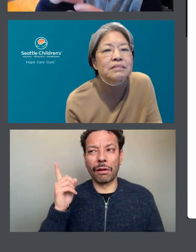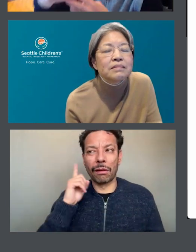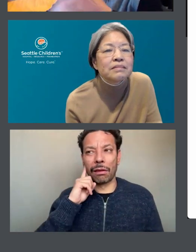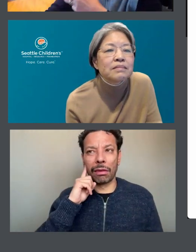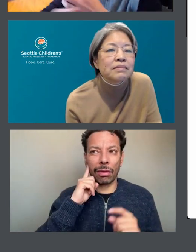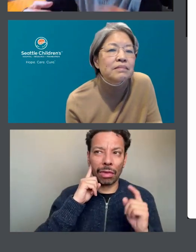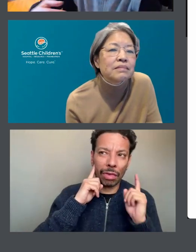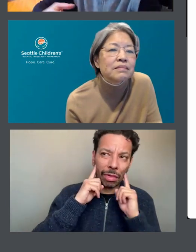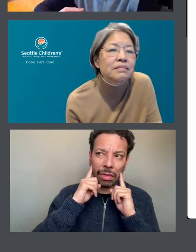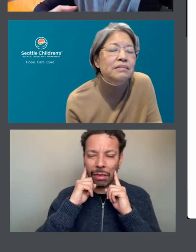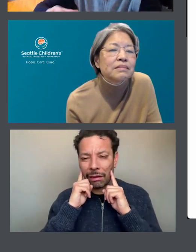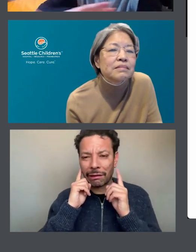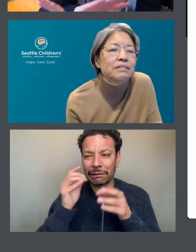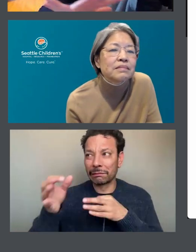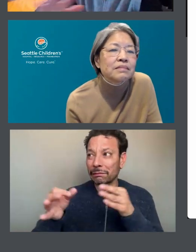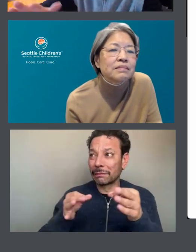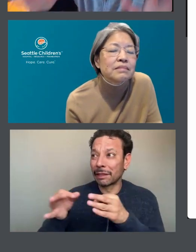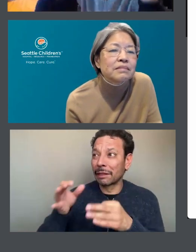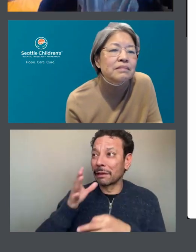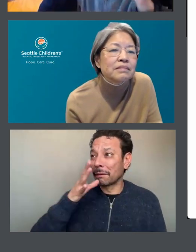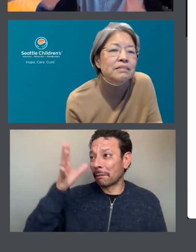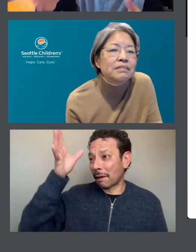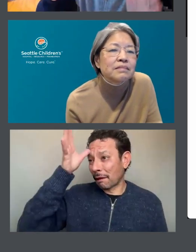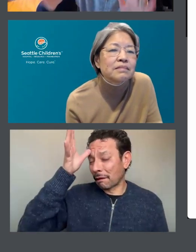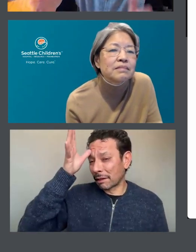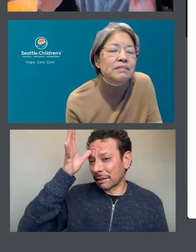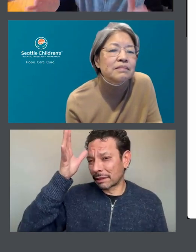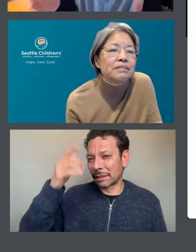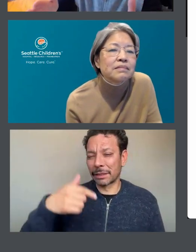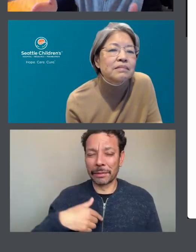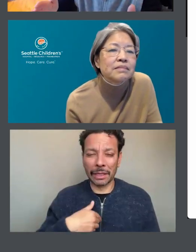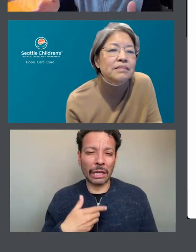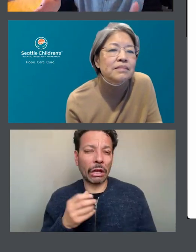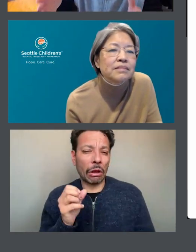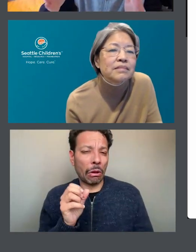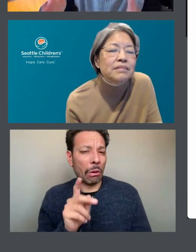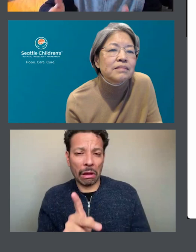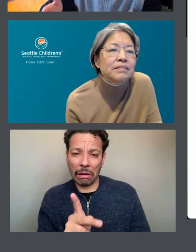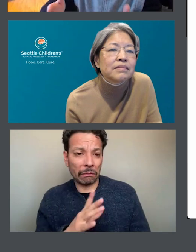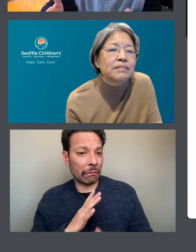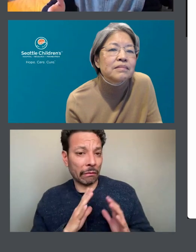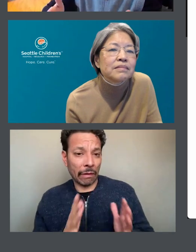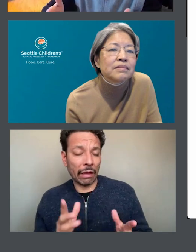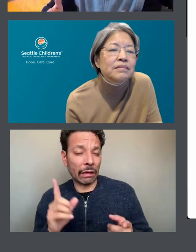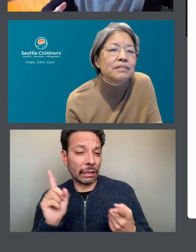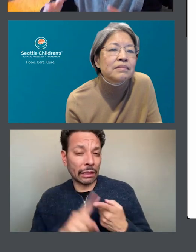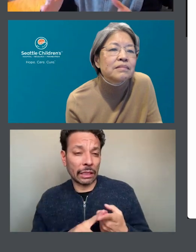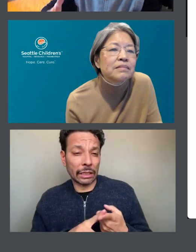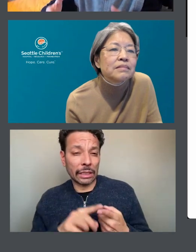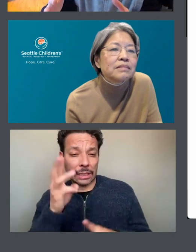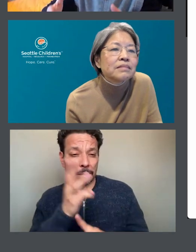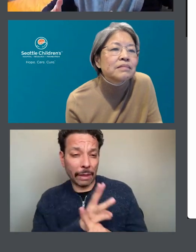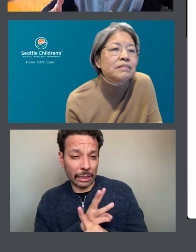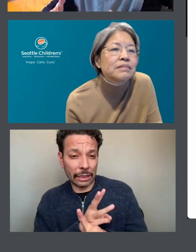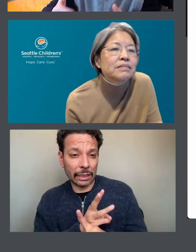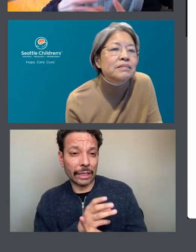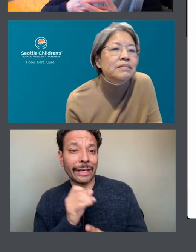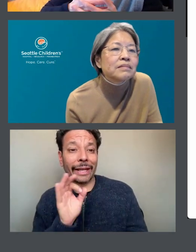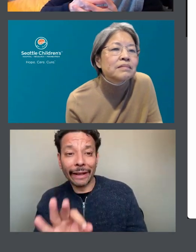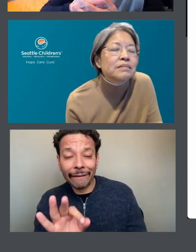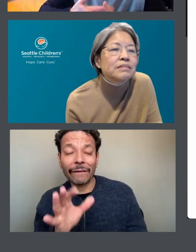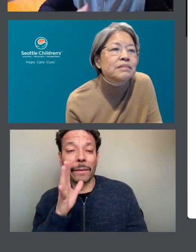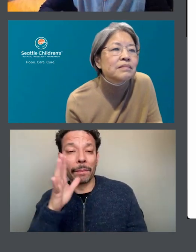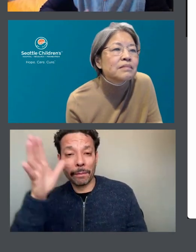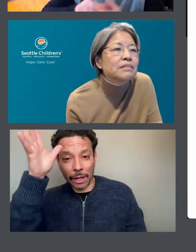and explain to parents. So I'm kind of okay with it up until about 6 months, as long as a parent